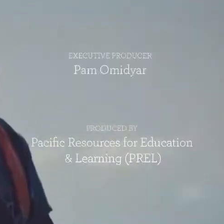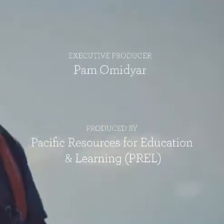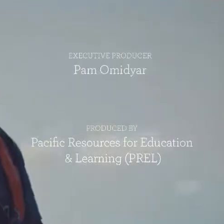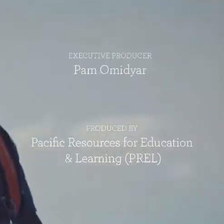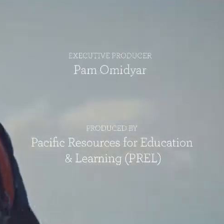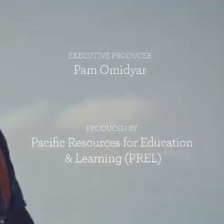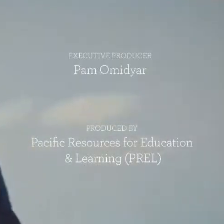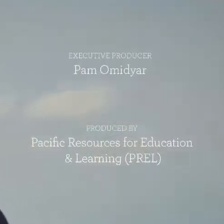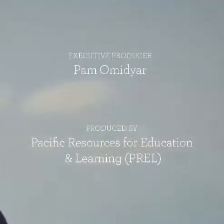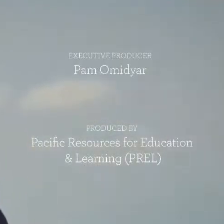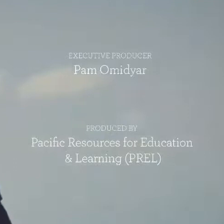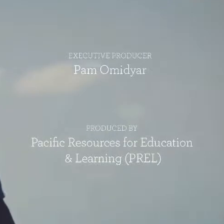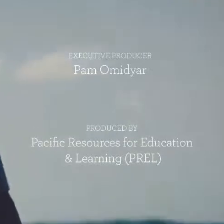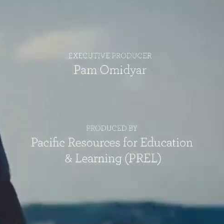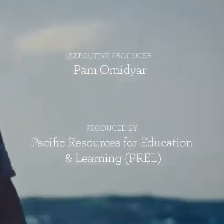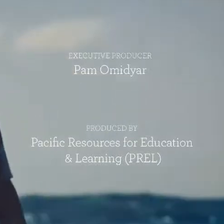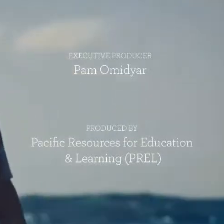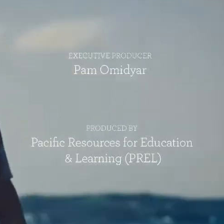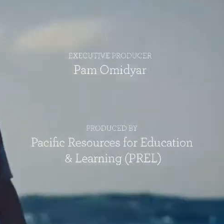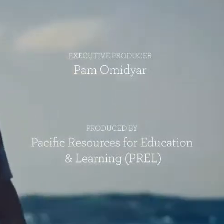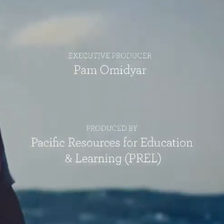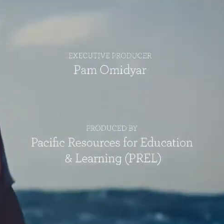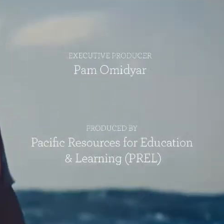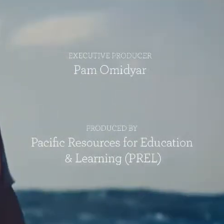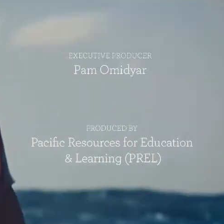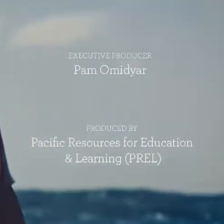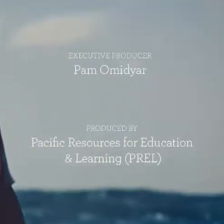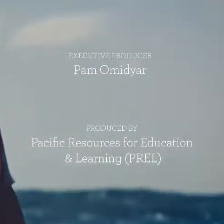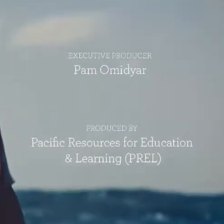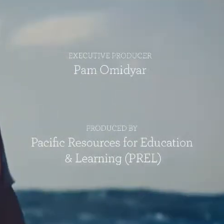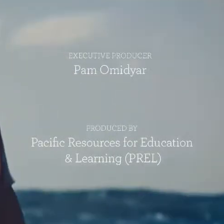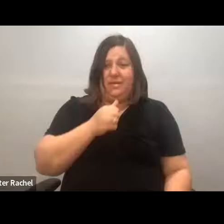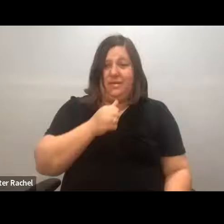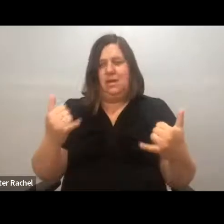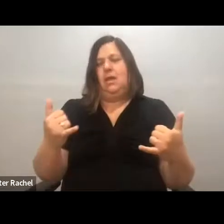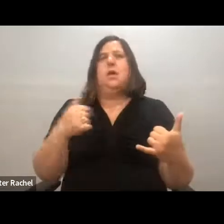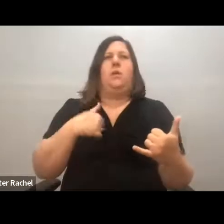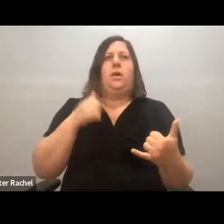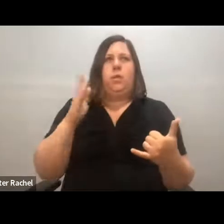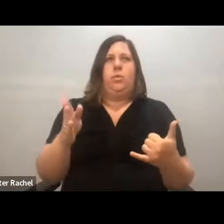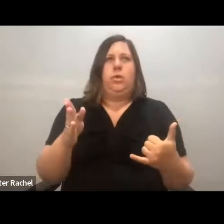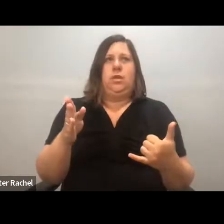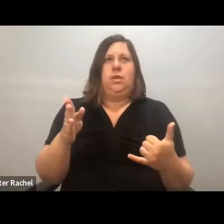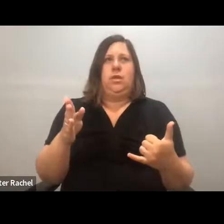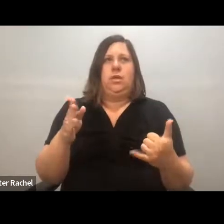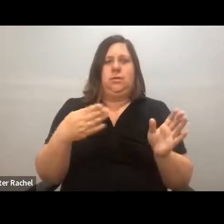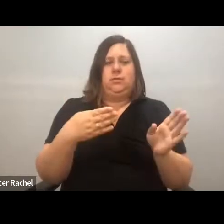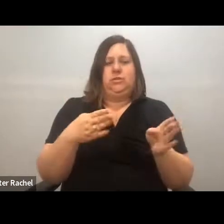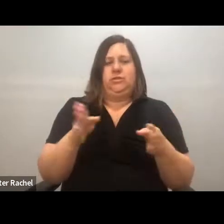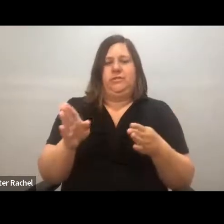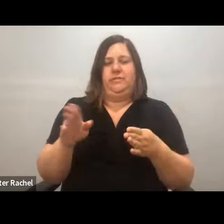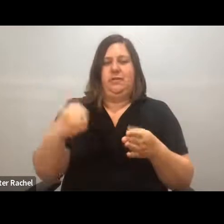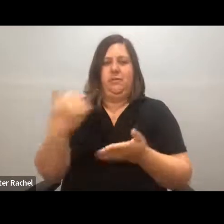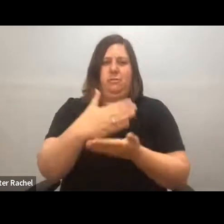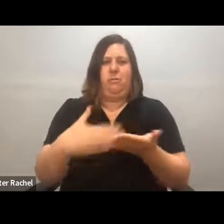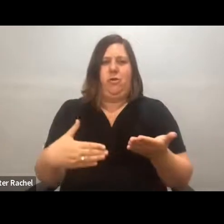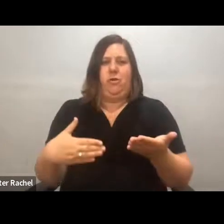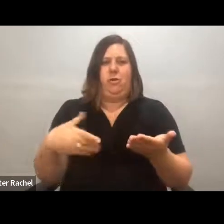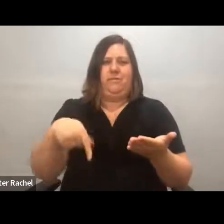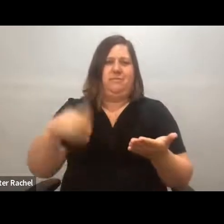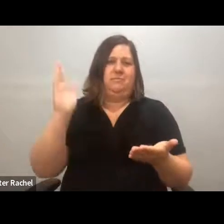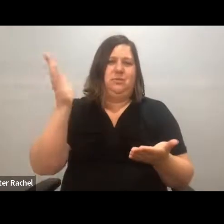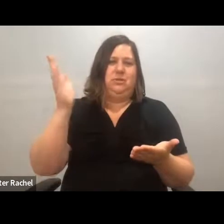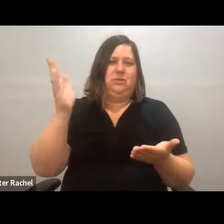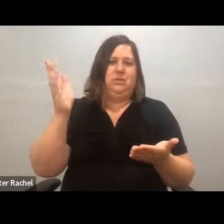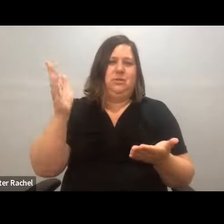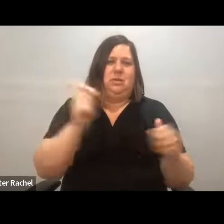Okay, thank you all. I'm going to now shift into the other part of the presentation, so